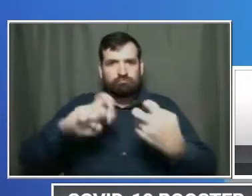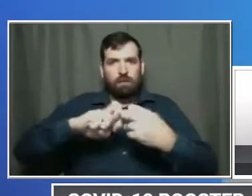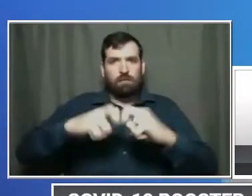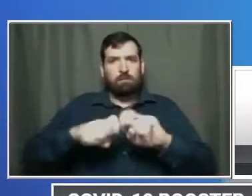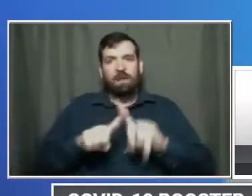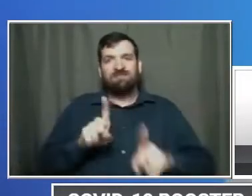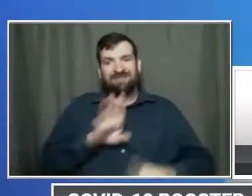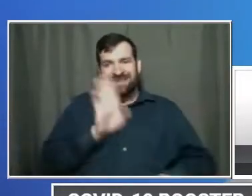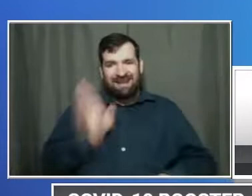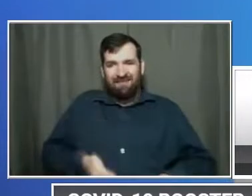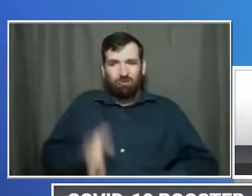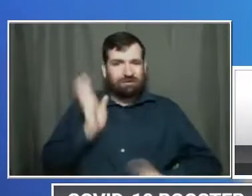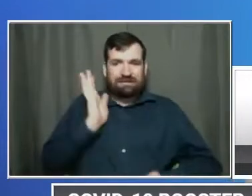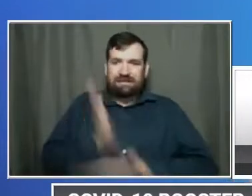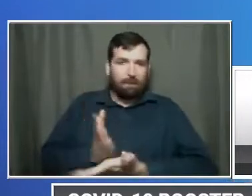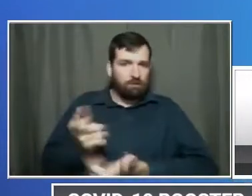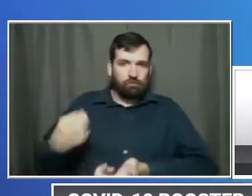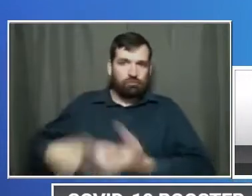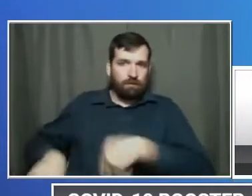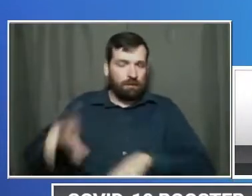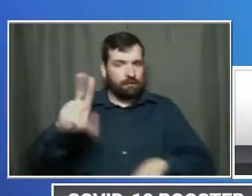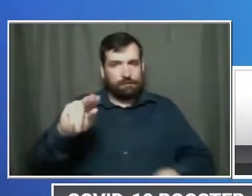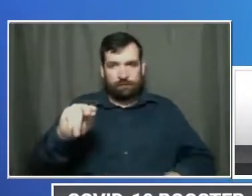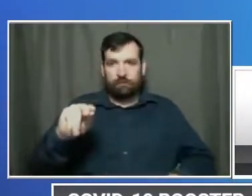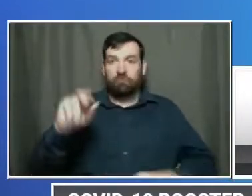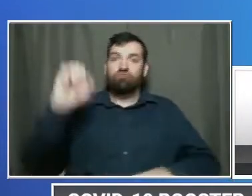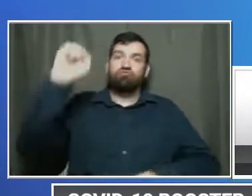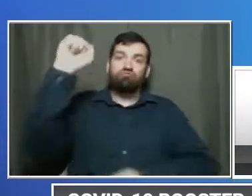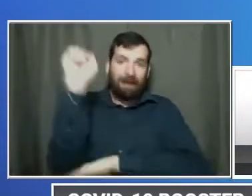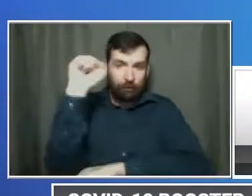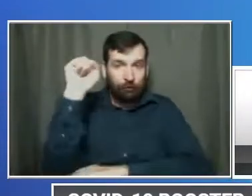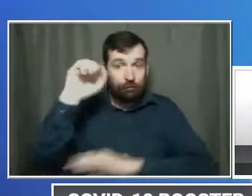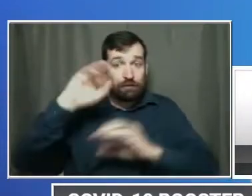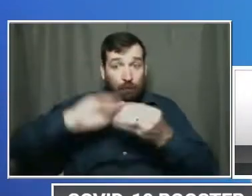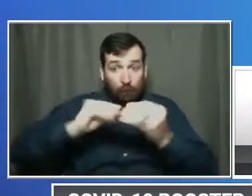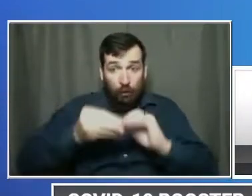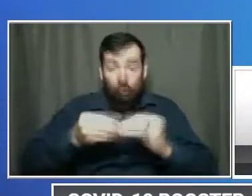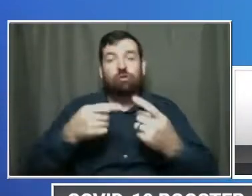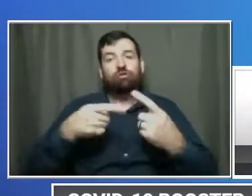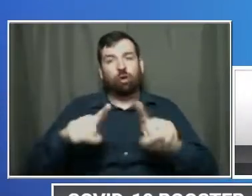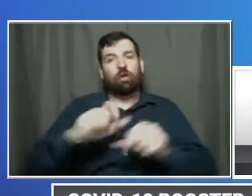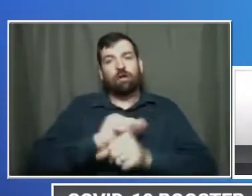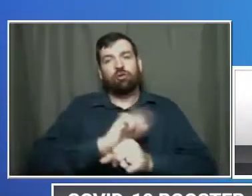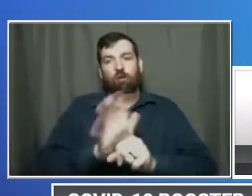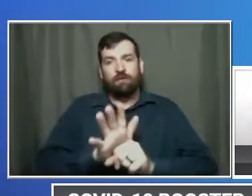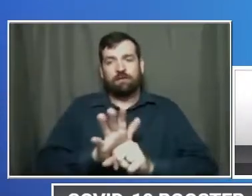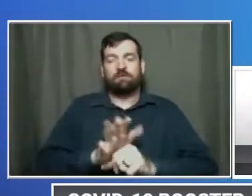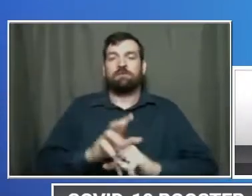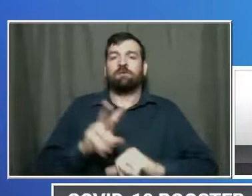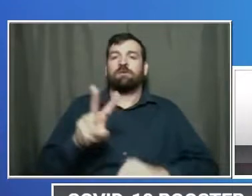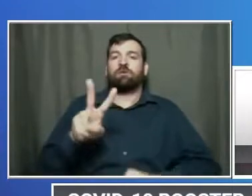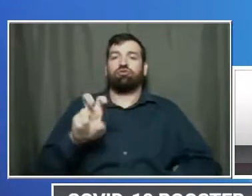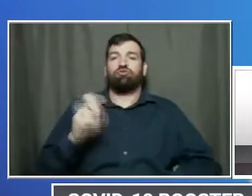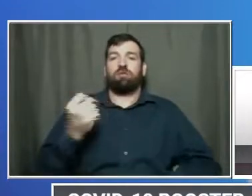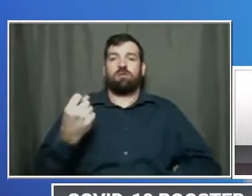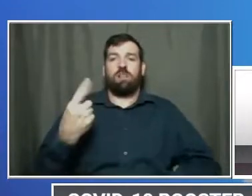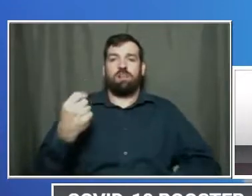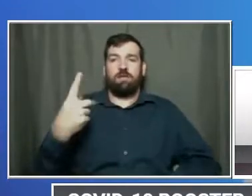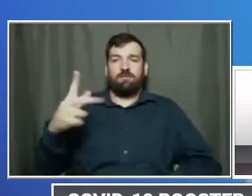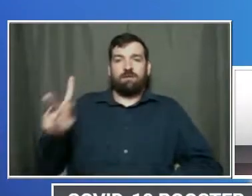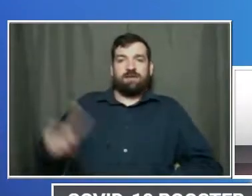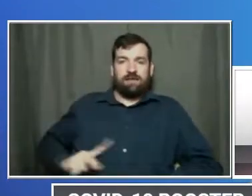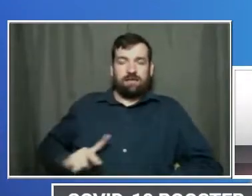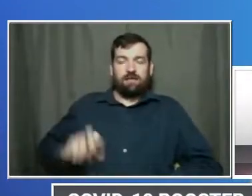stopped transplanting. Our record number year was during the COVID year, the first year of the pandemic. And we did 211 kidney